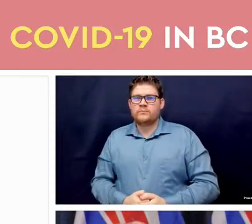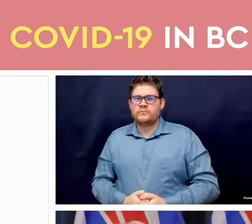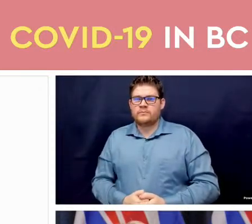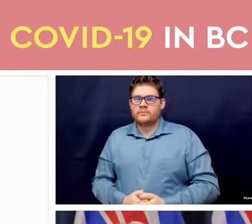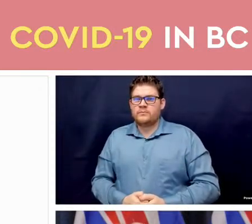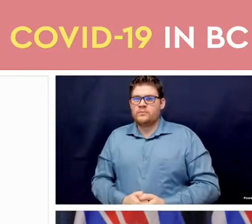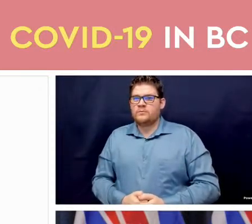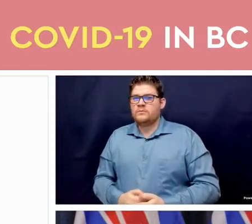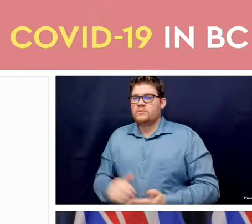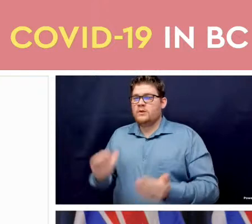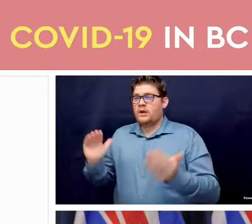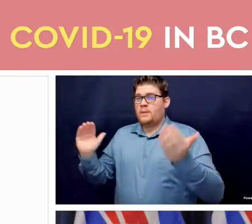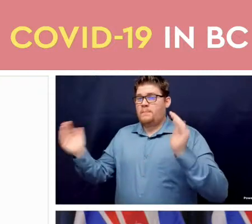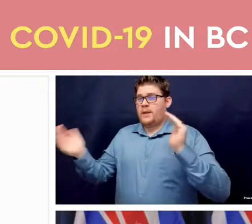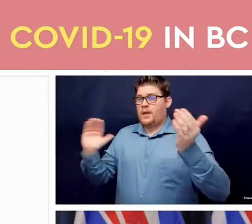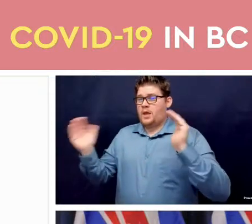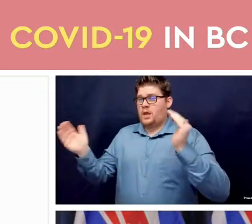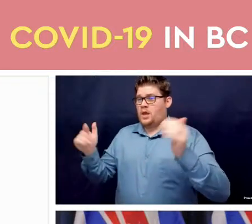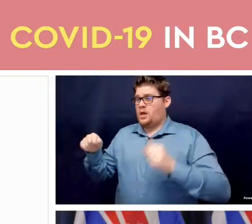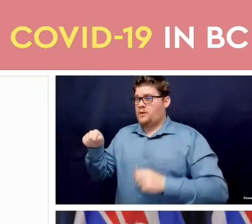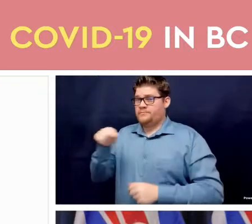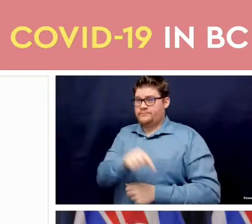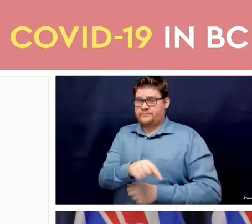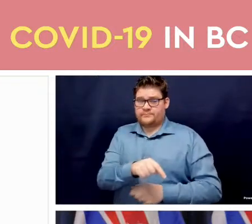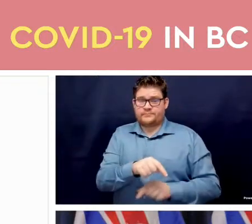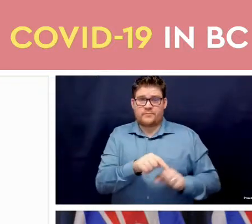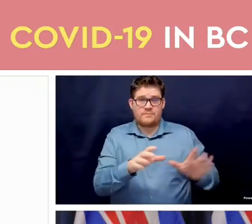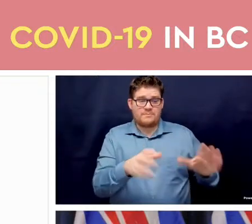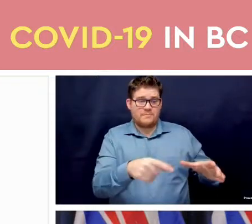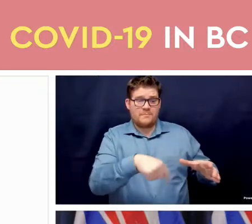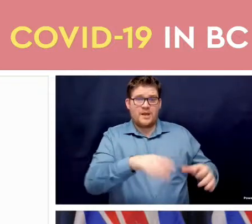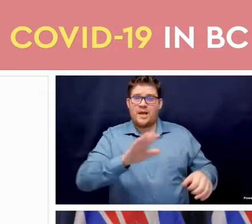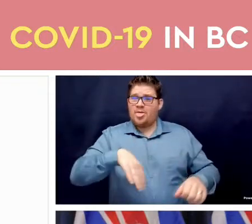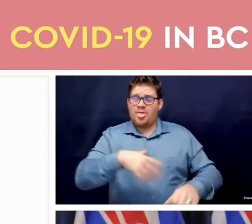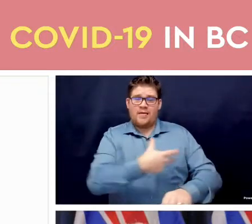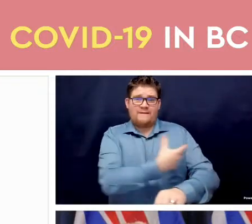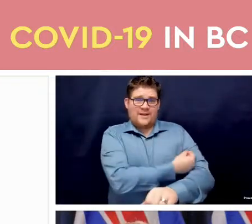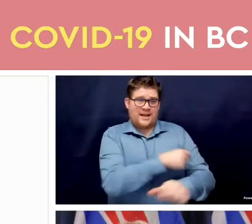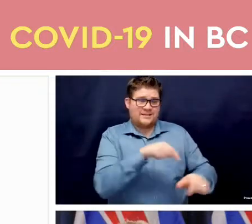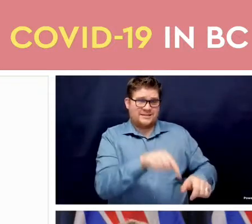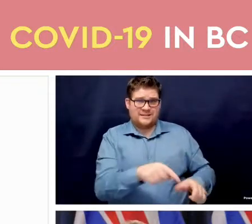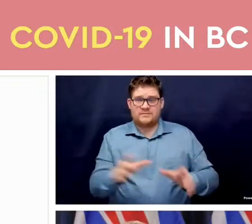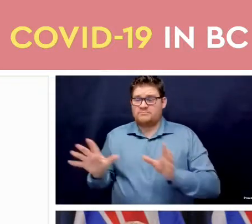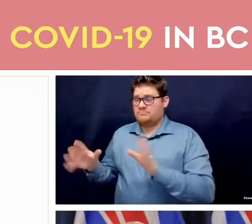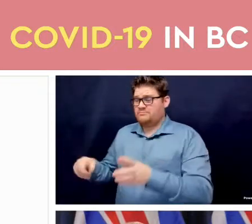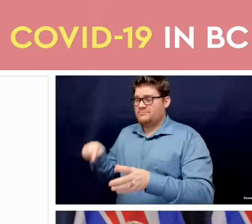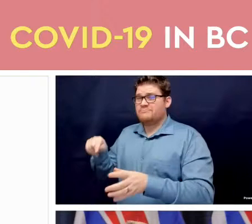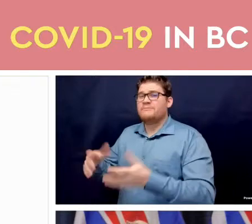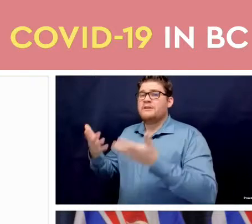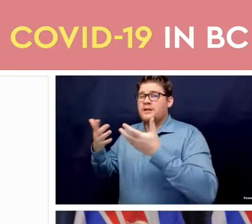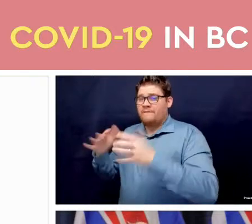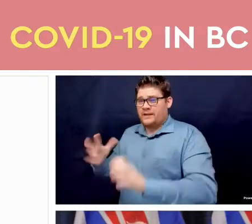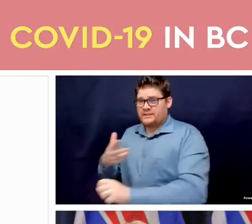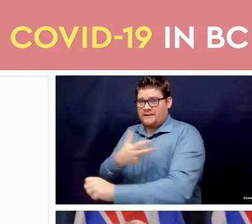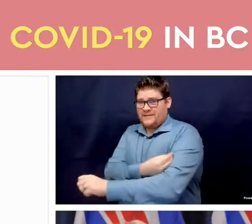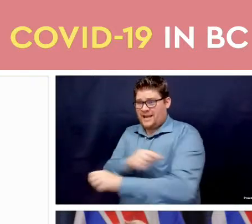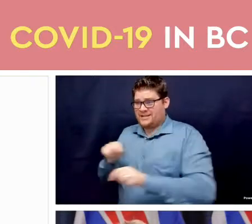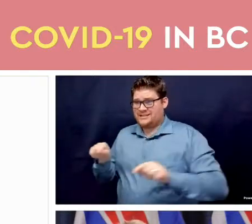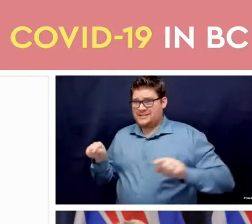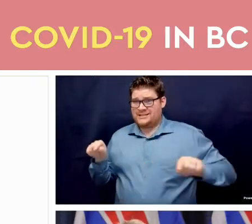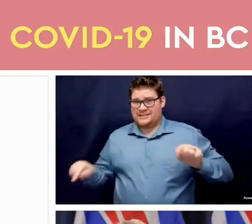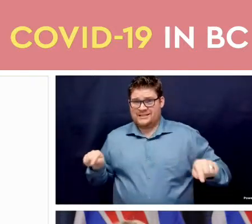hospital, 27 times higher of developing severe enough illness that I need critical care. This is